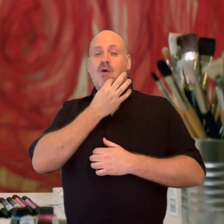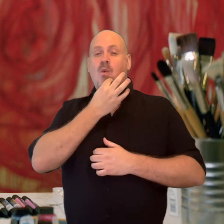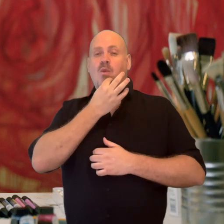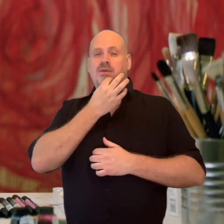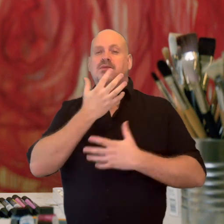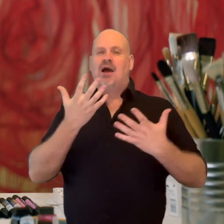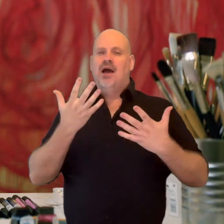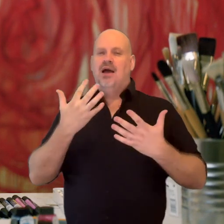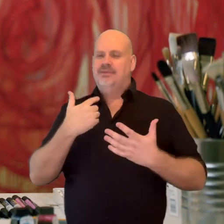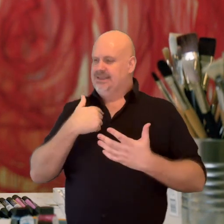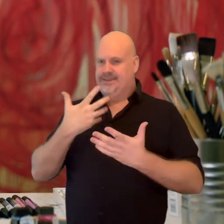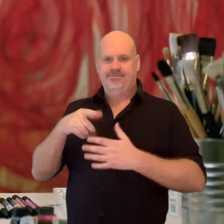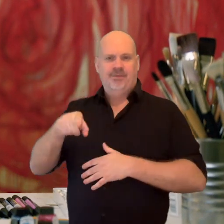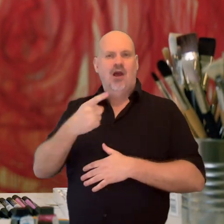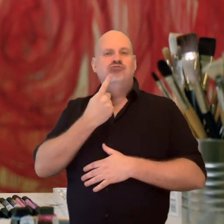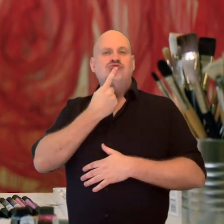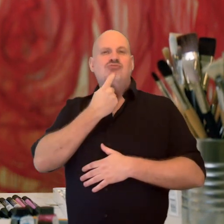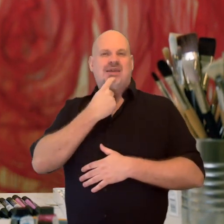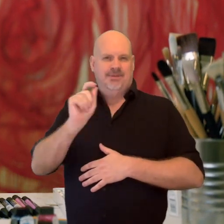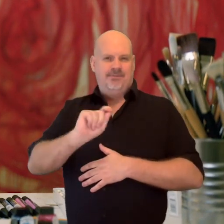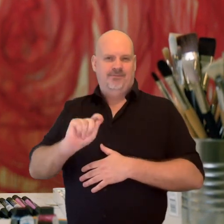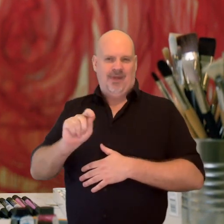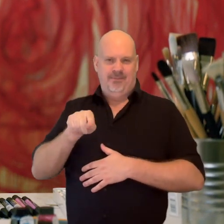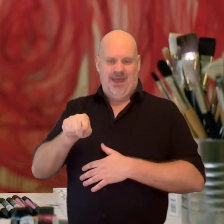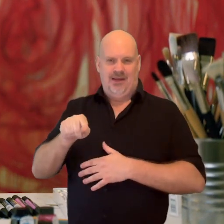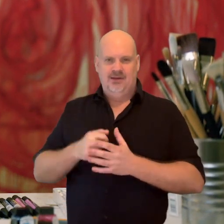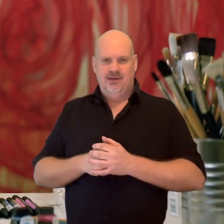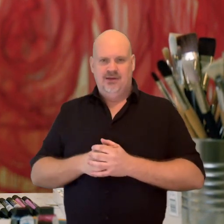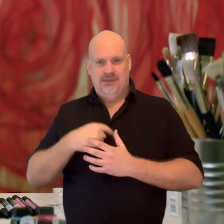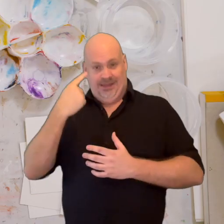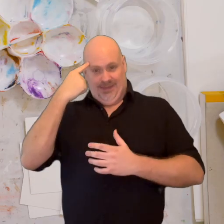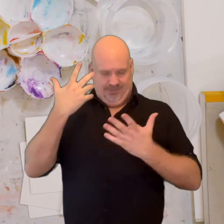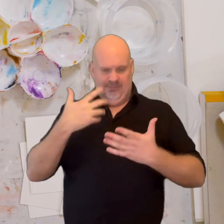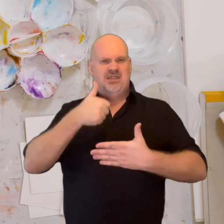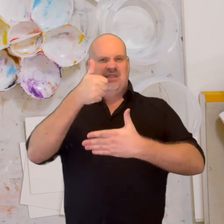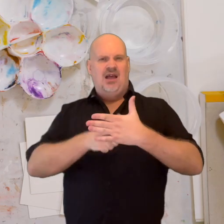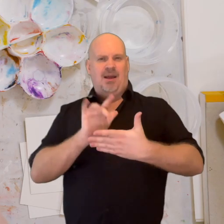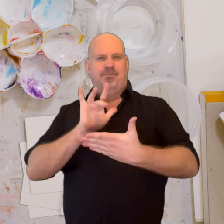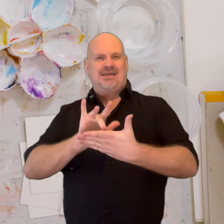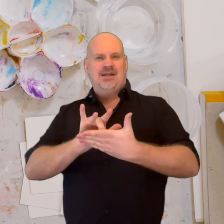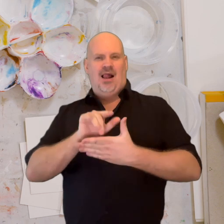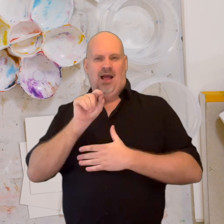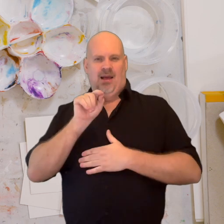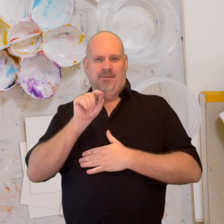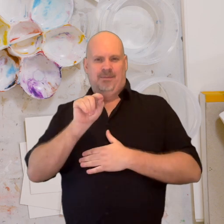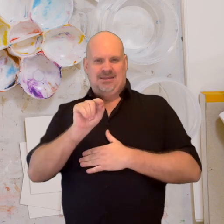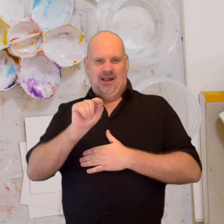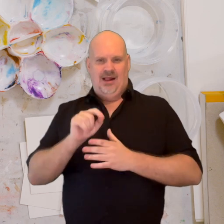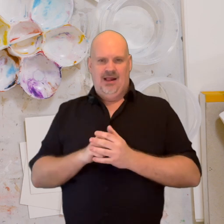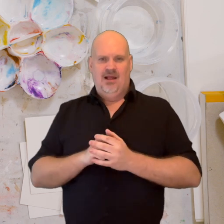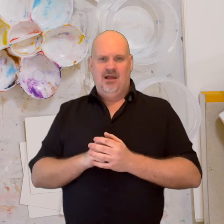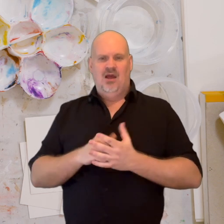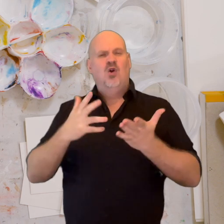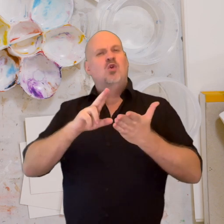red felt tip pen and just thinking about if I start in the middle,